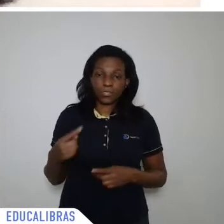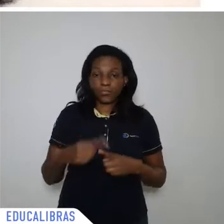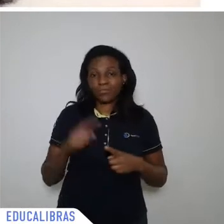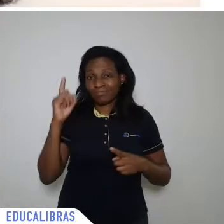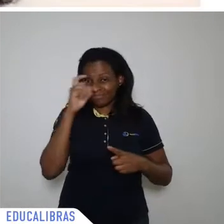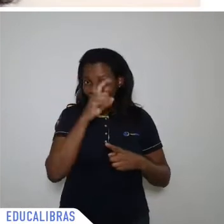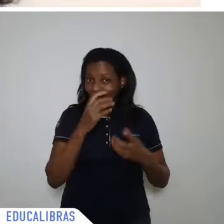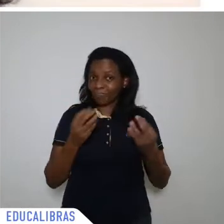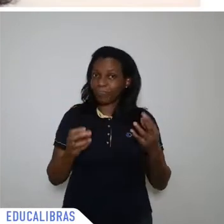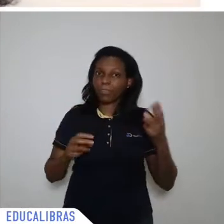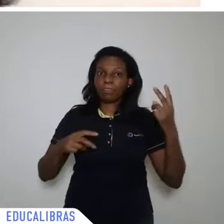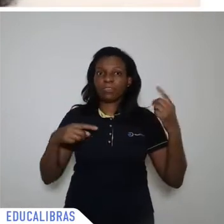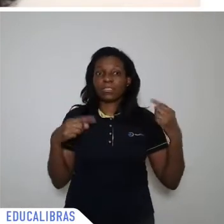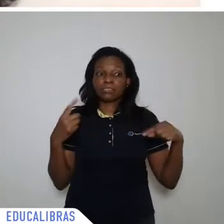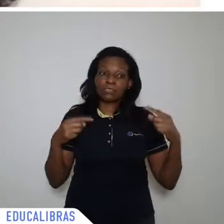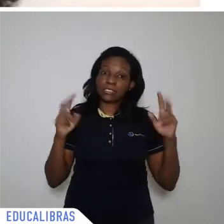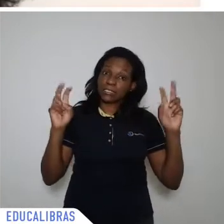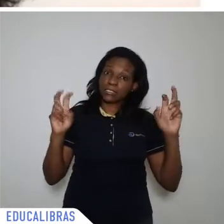of this sort.